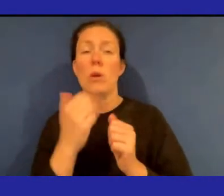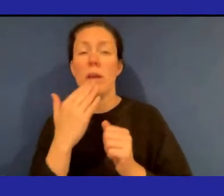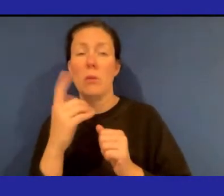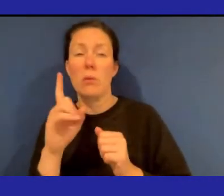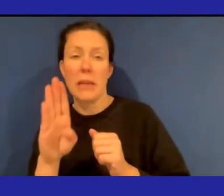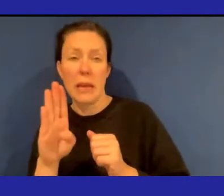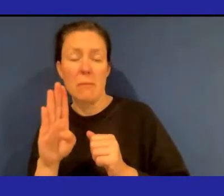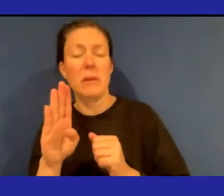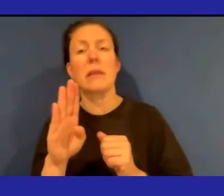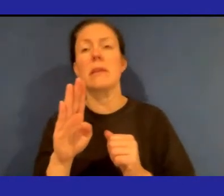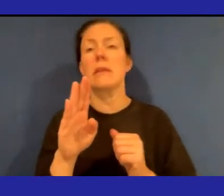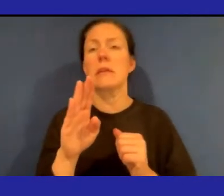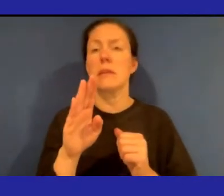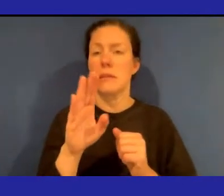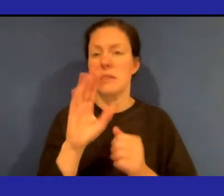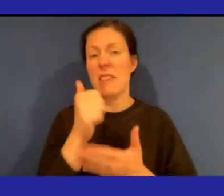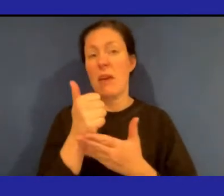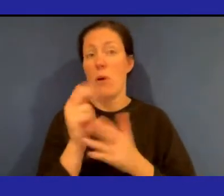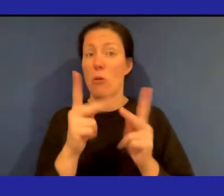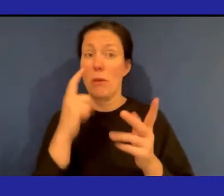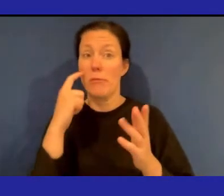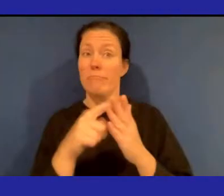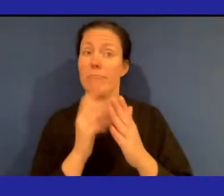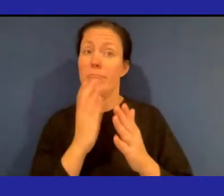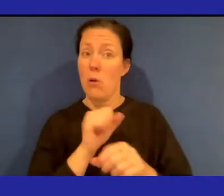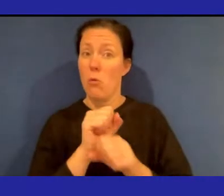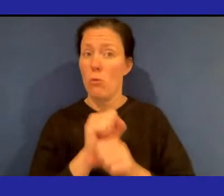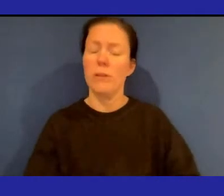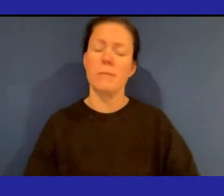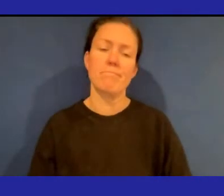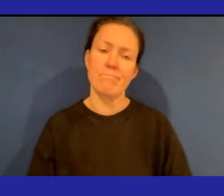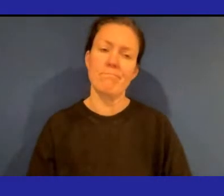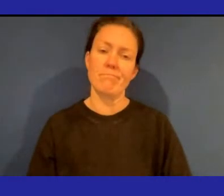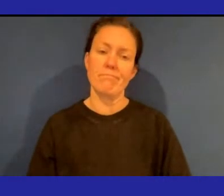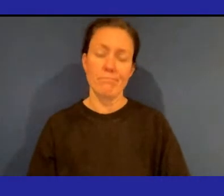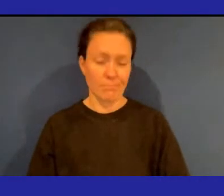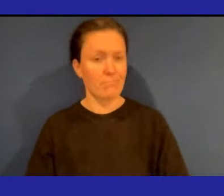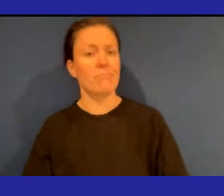that helps. That's great. Thank you. Dr.